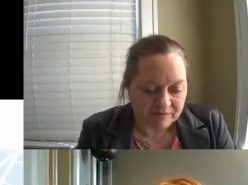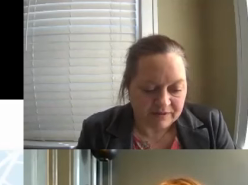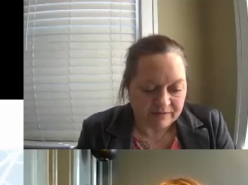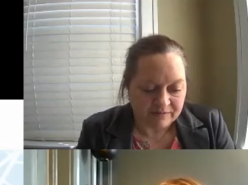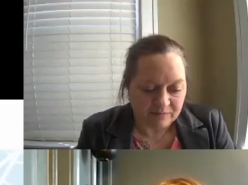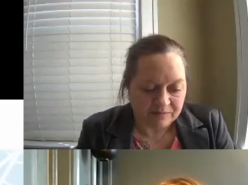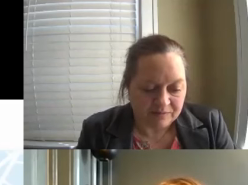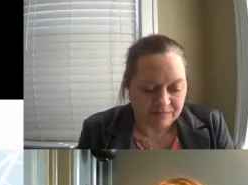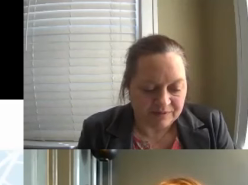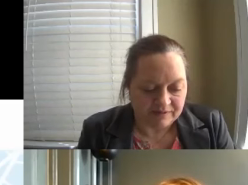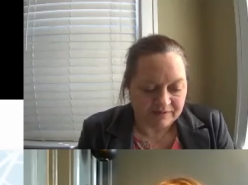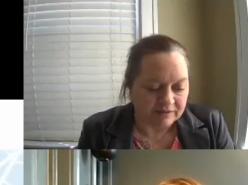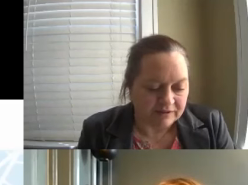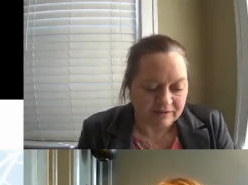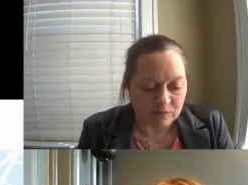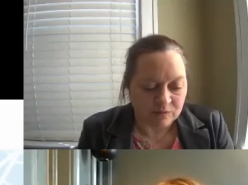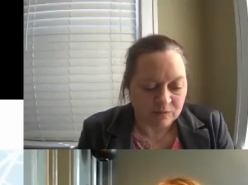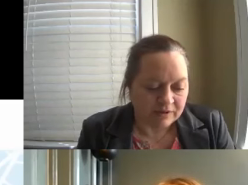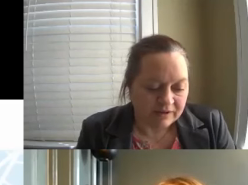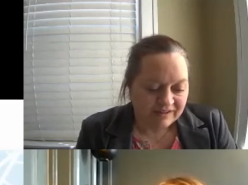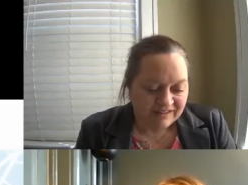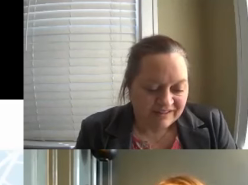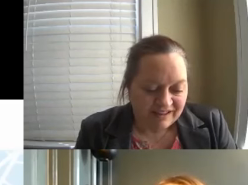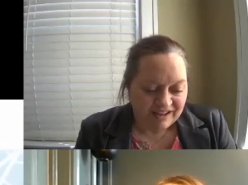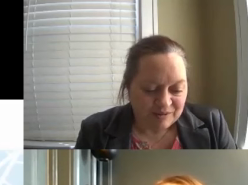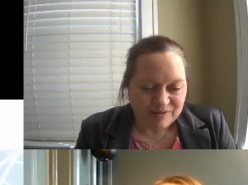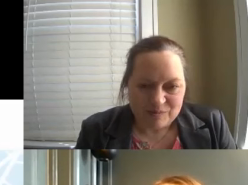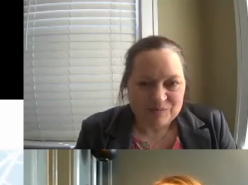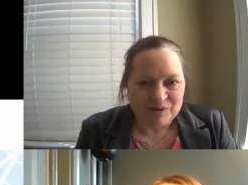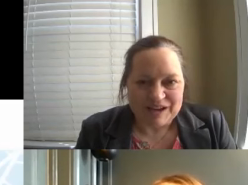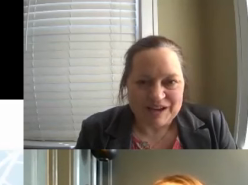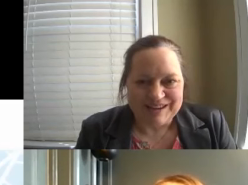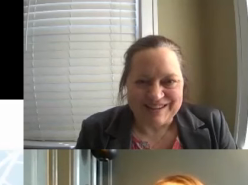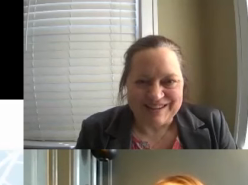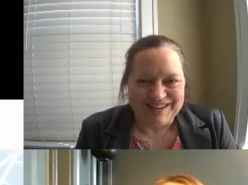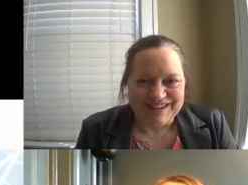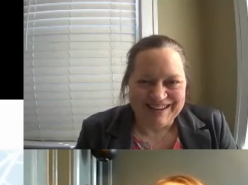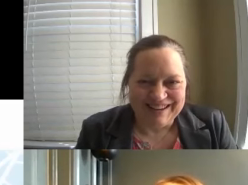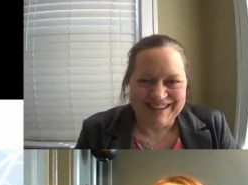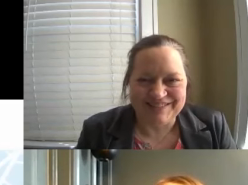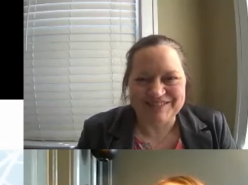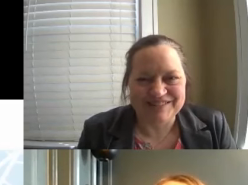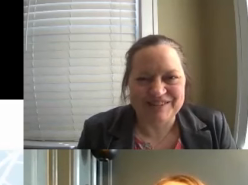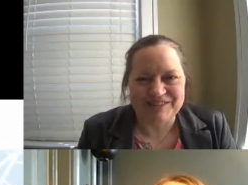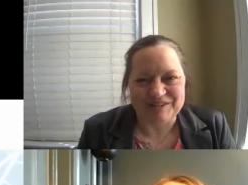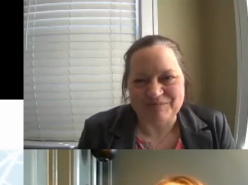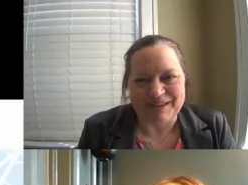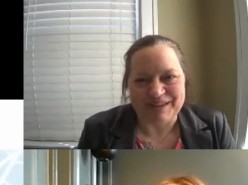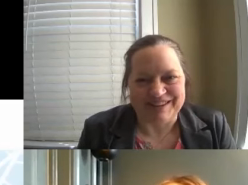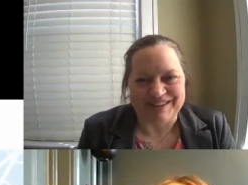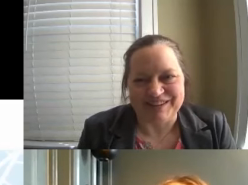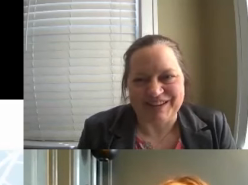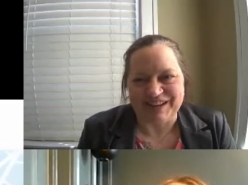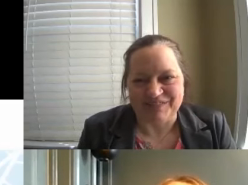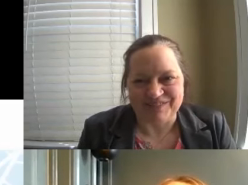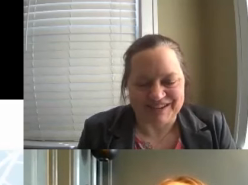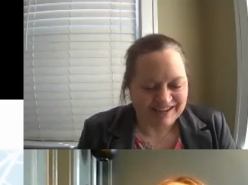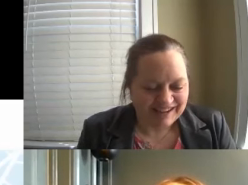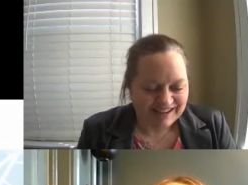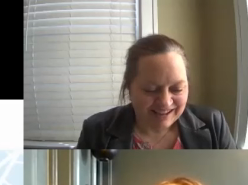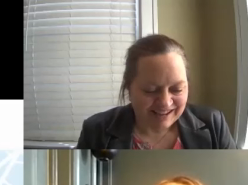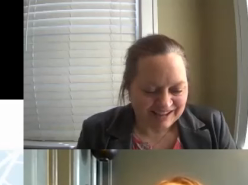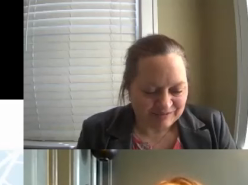and participants with, things like online school, so much more time together, which is a good and a bad thing